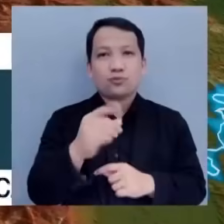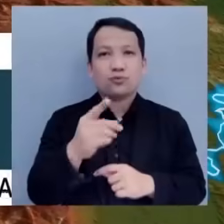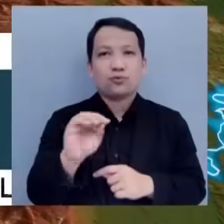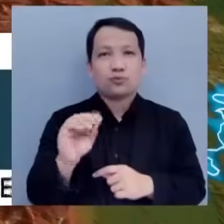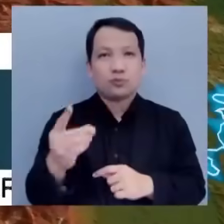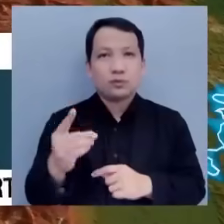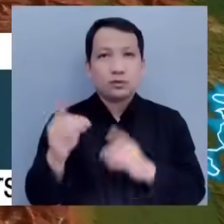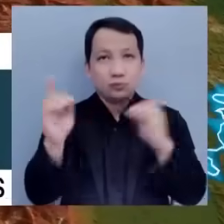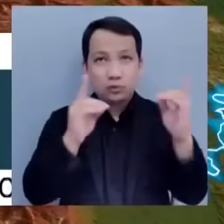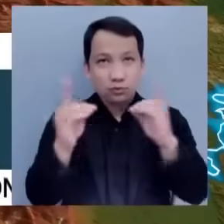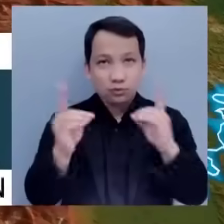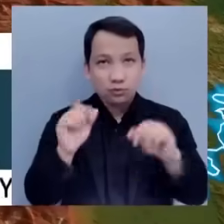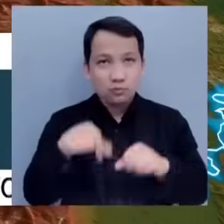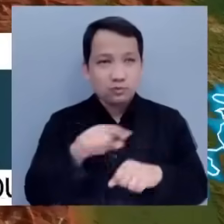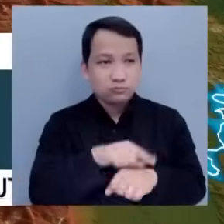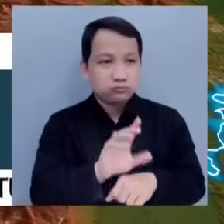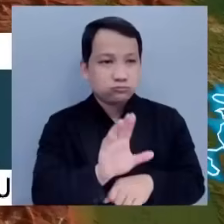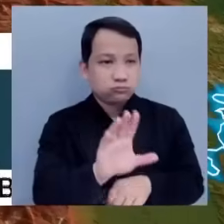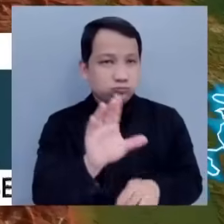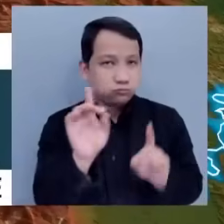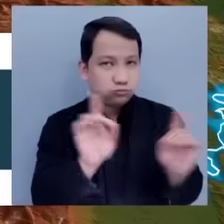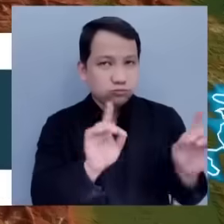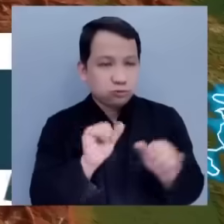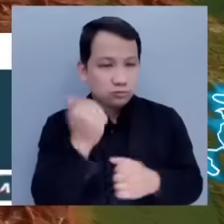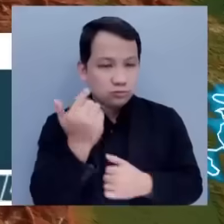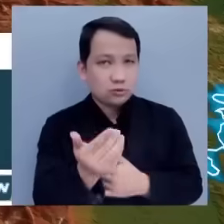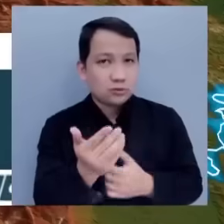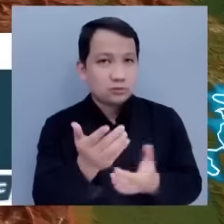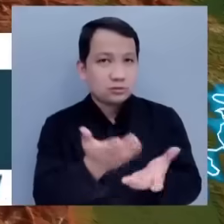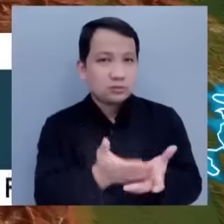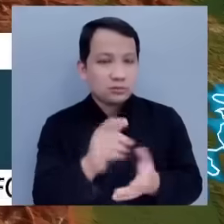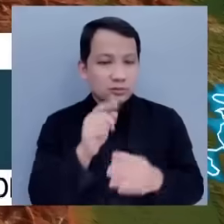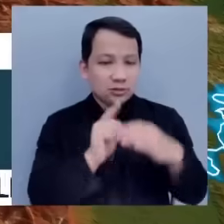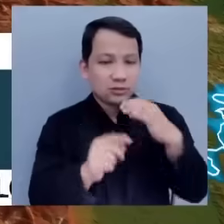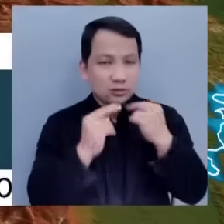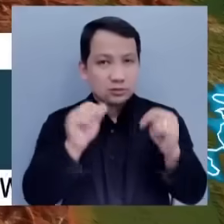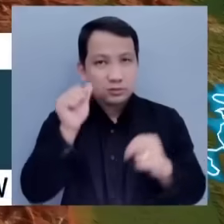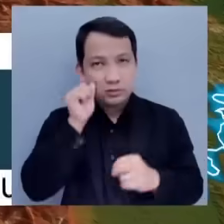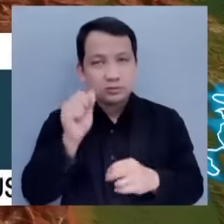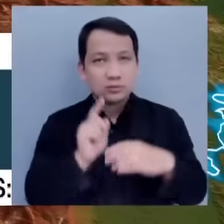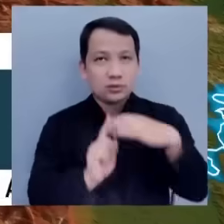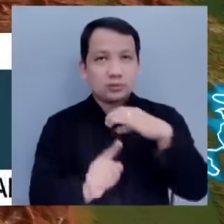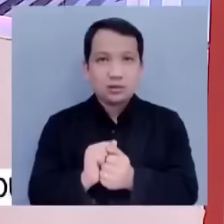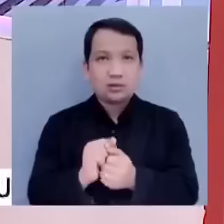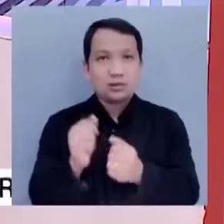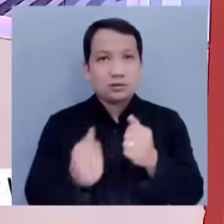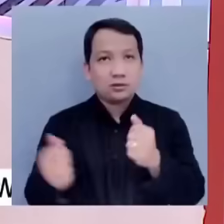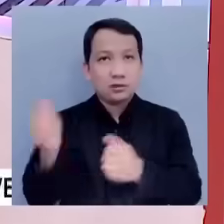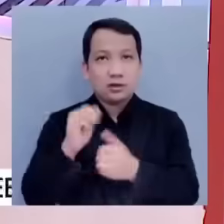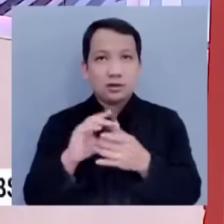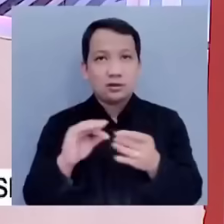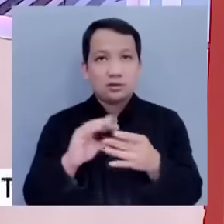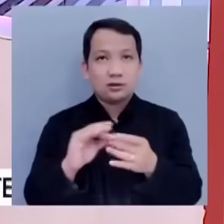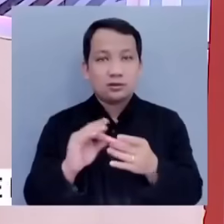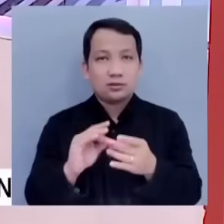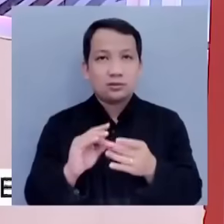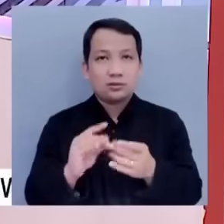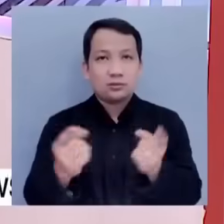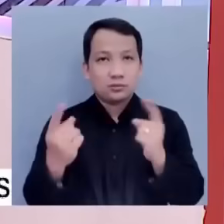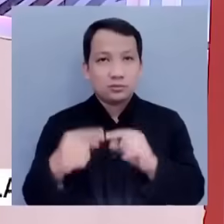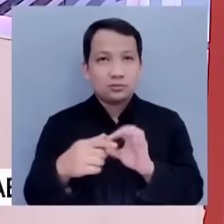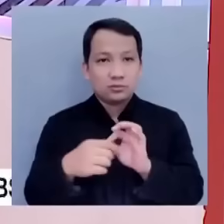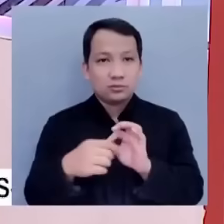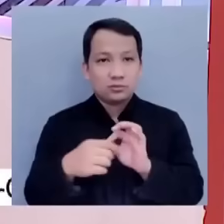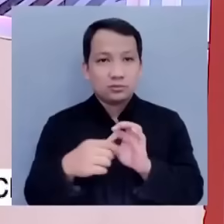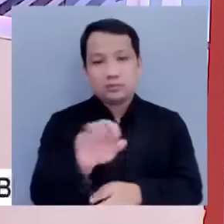Ilocos Norte and Ilocos Sur. Reporting for ANC, Randy Menor, ABS-CBN News. Tragedy in San Fernando,